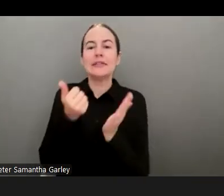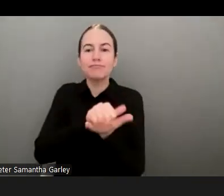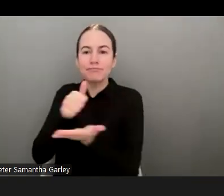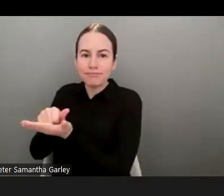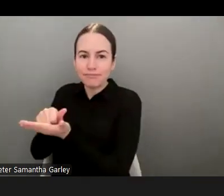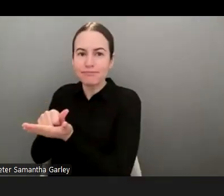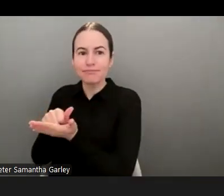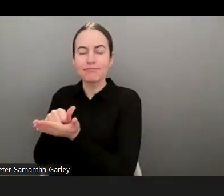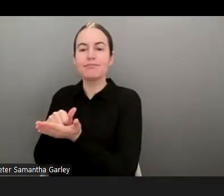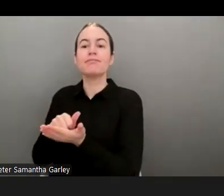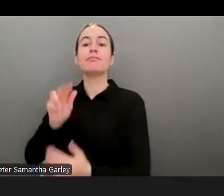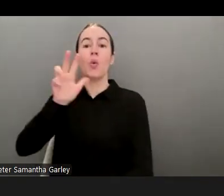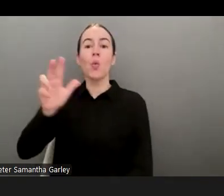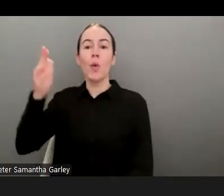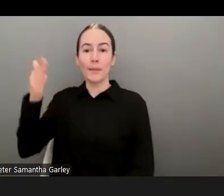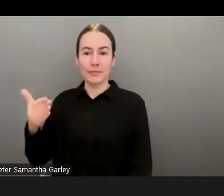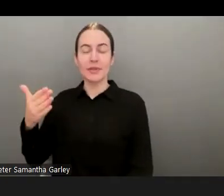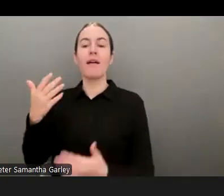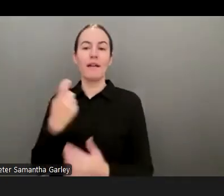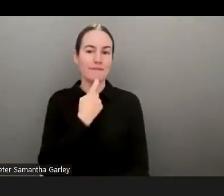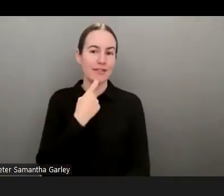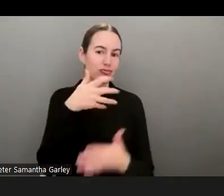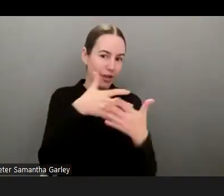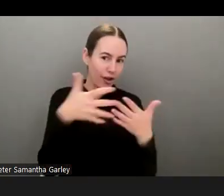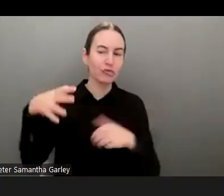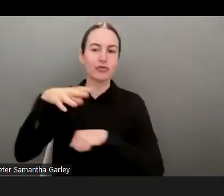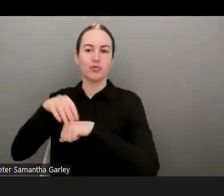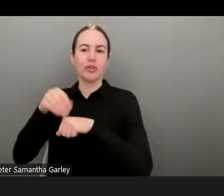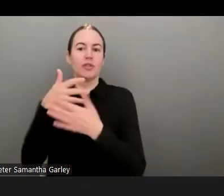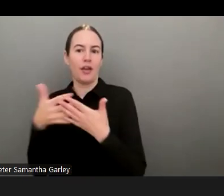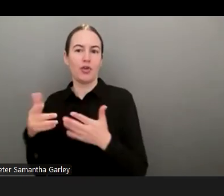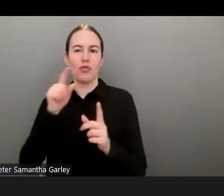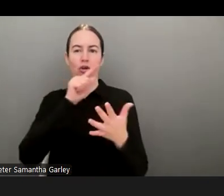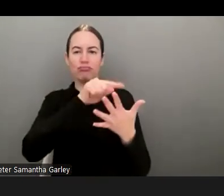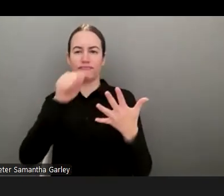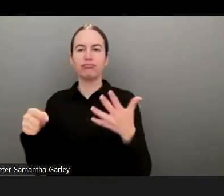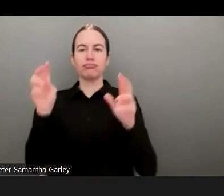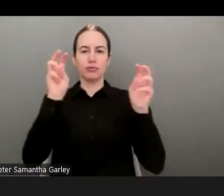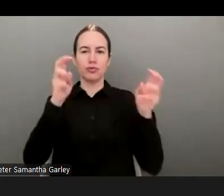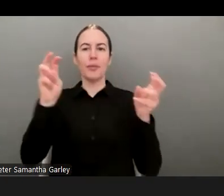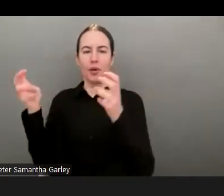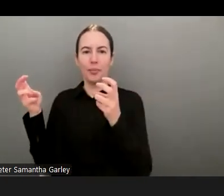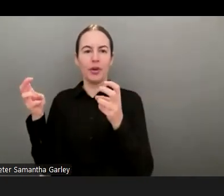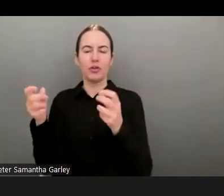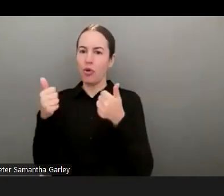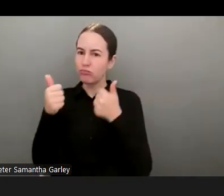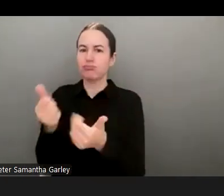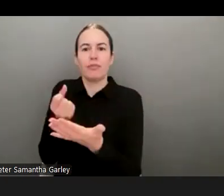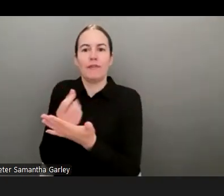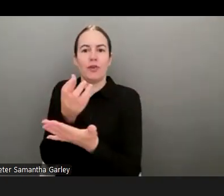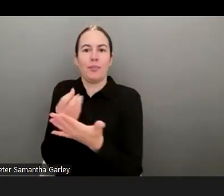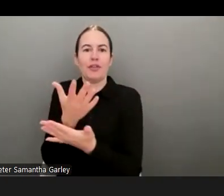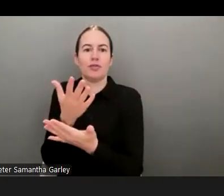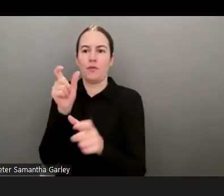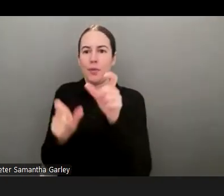websites both in Finnish and Swedish about those topics. So it's I think it's good source of information for many parties.